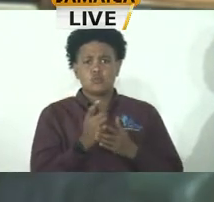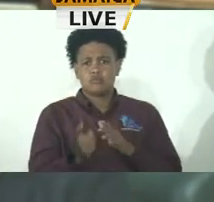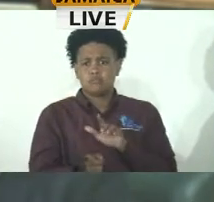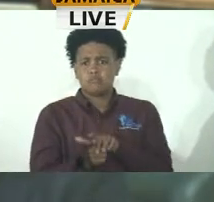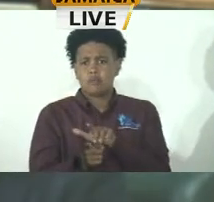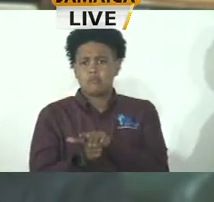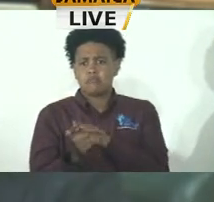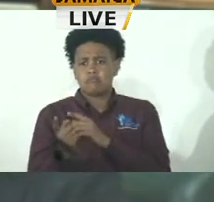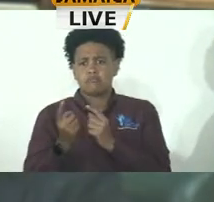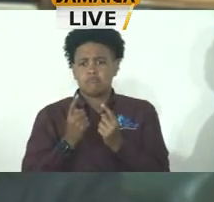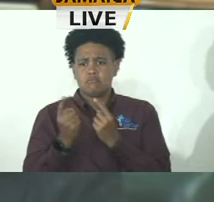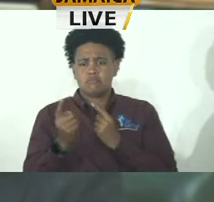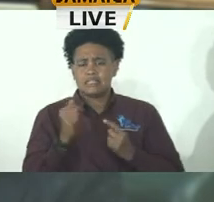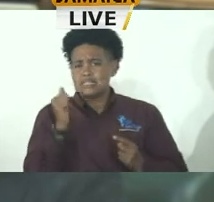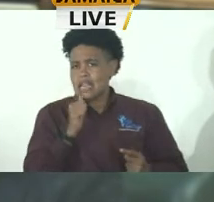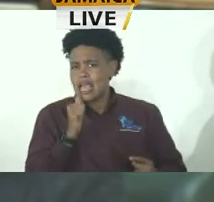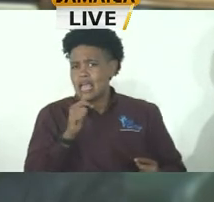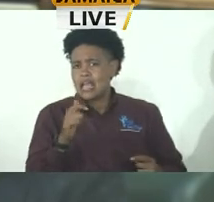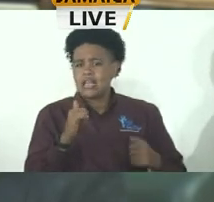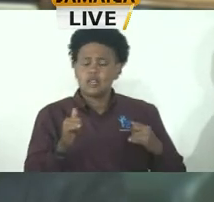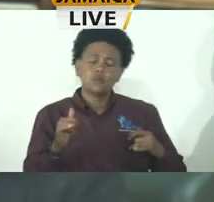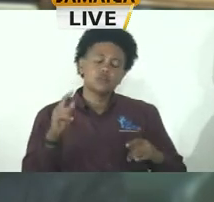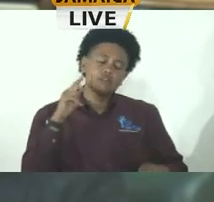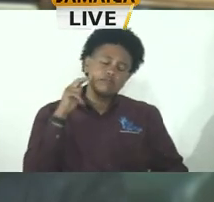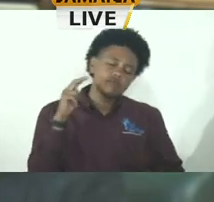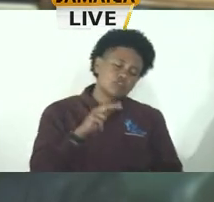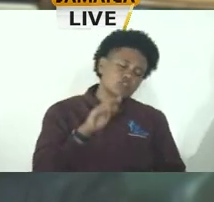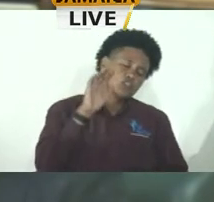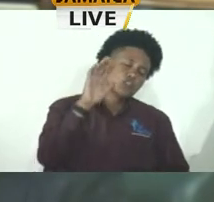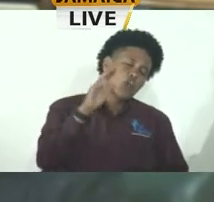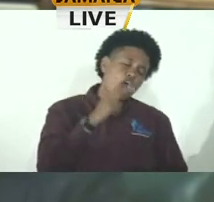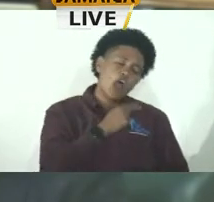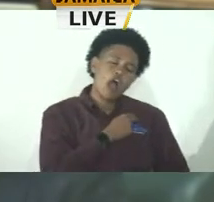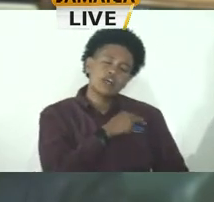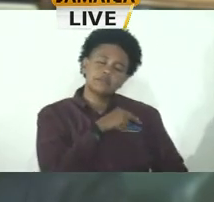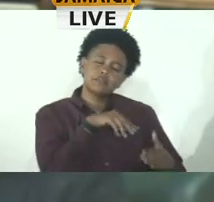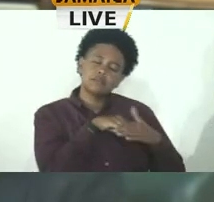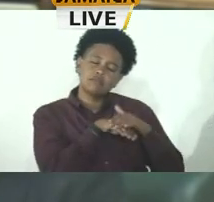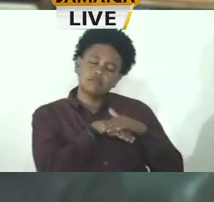day which triggers your hospitalizations